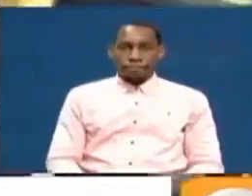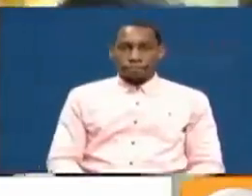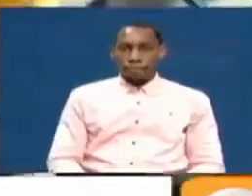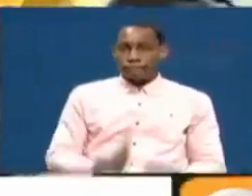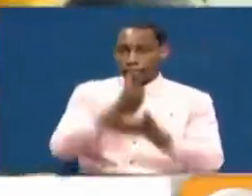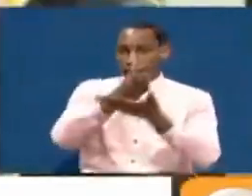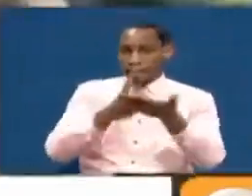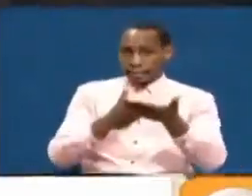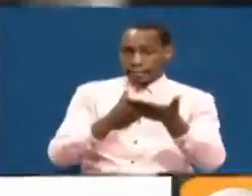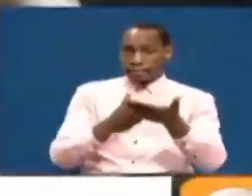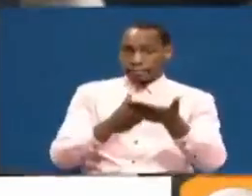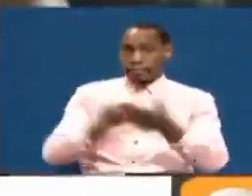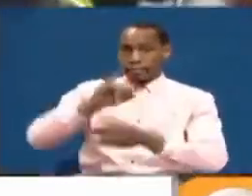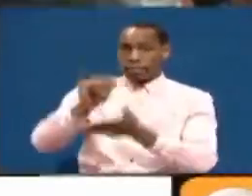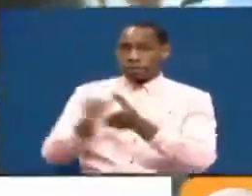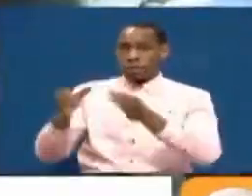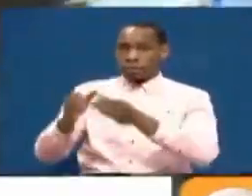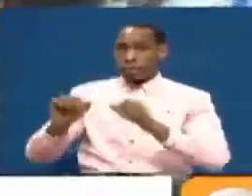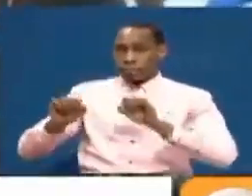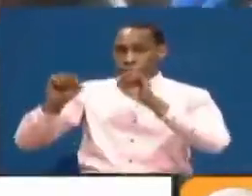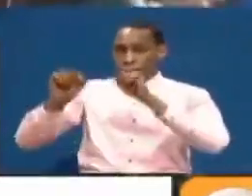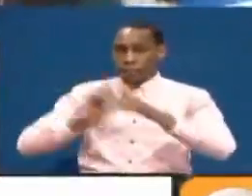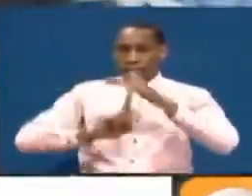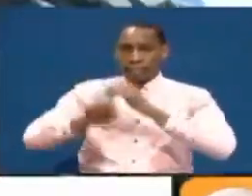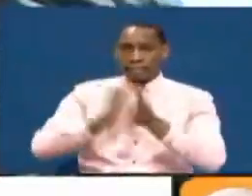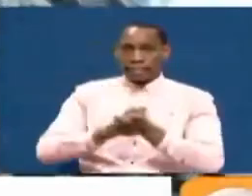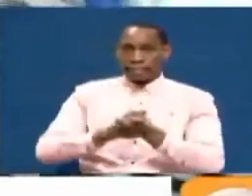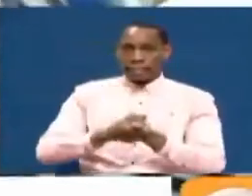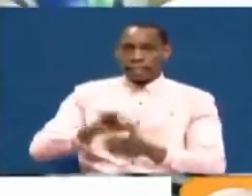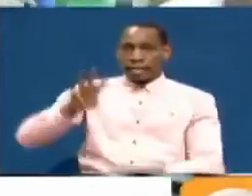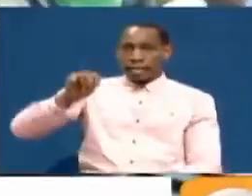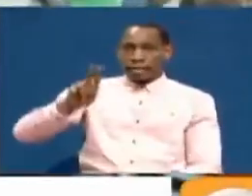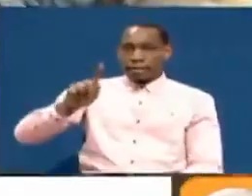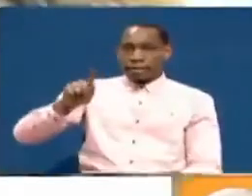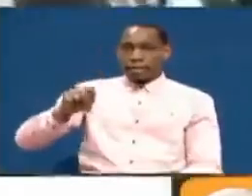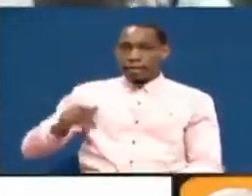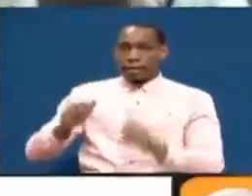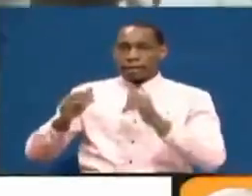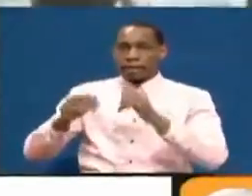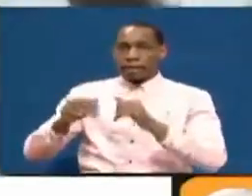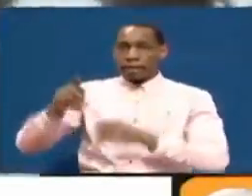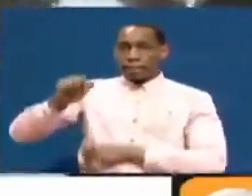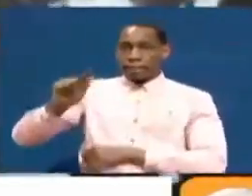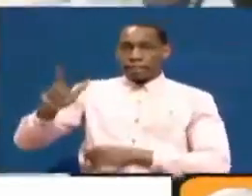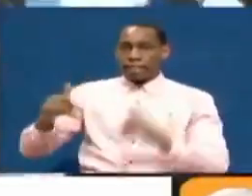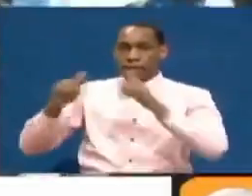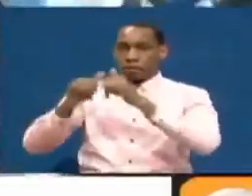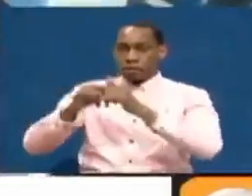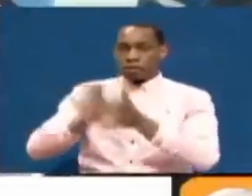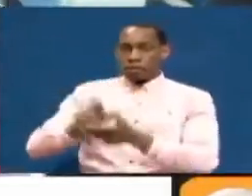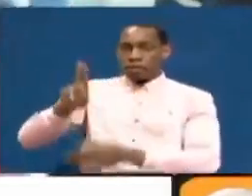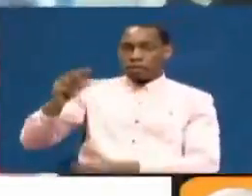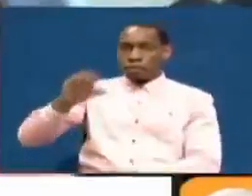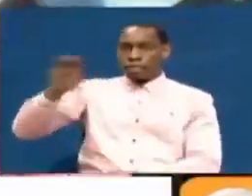A section of disquiet Jubilee supporters stormed the MV Patel Hall in Huruma Ward, Uasin Gishu